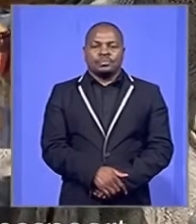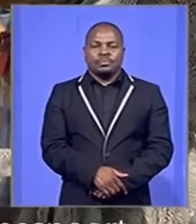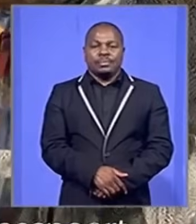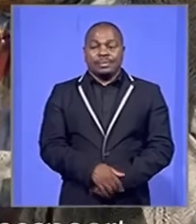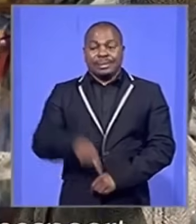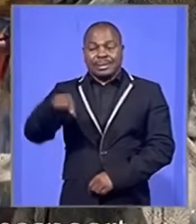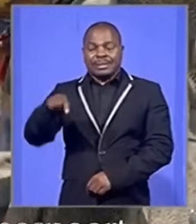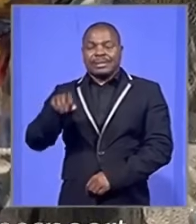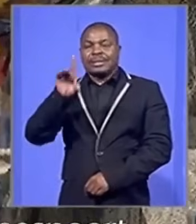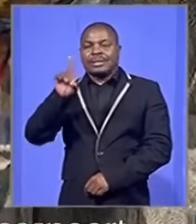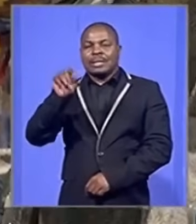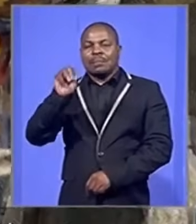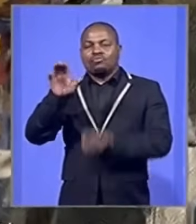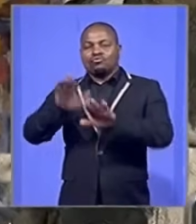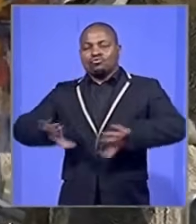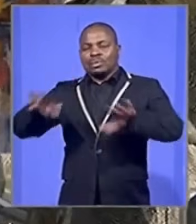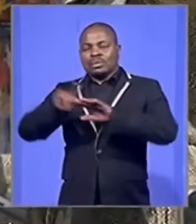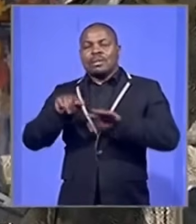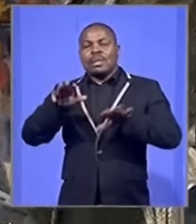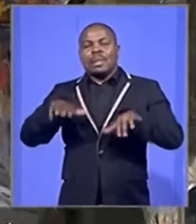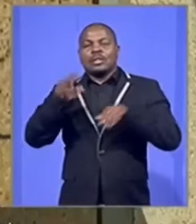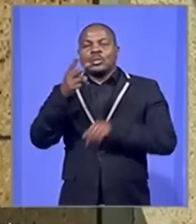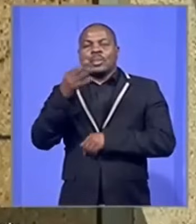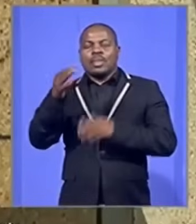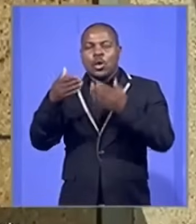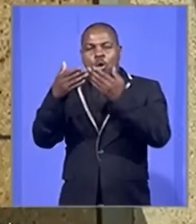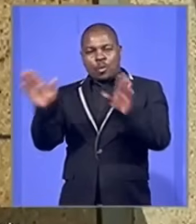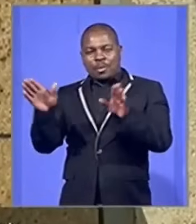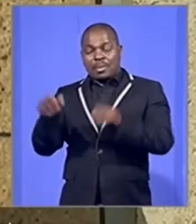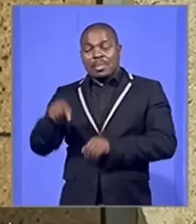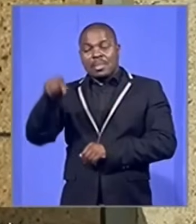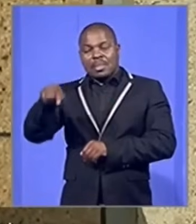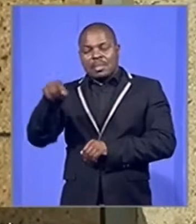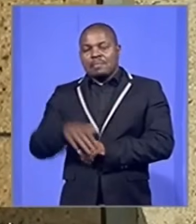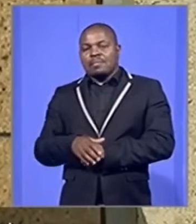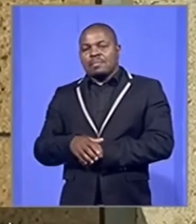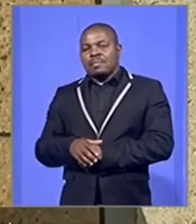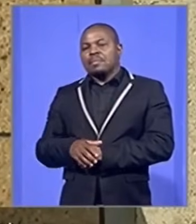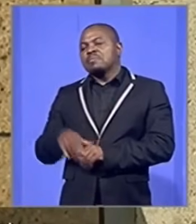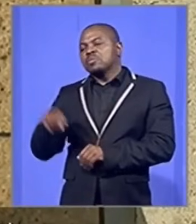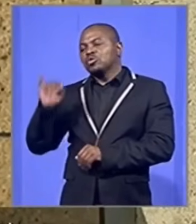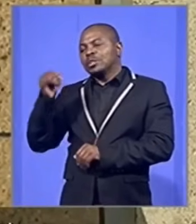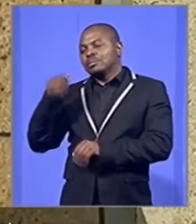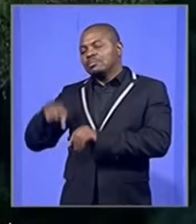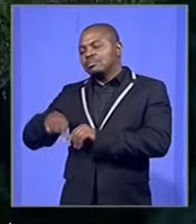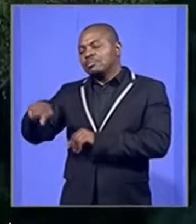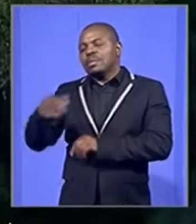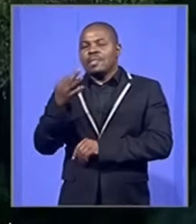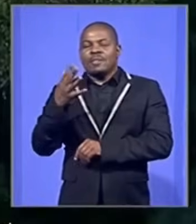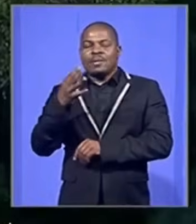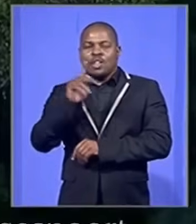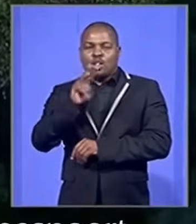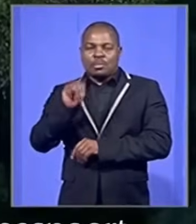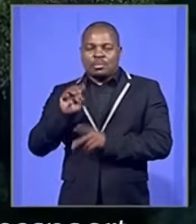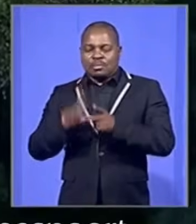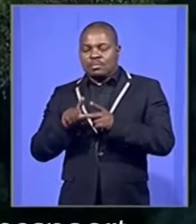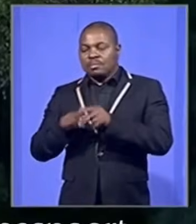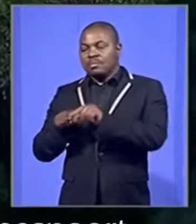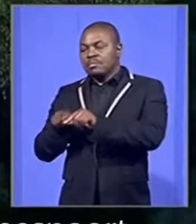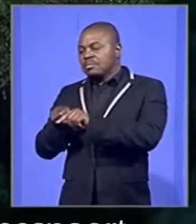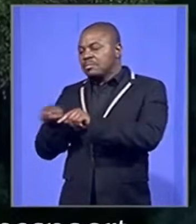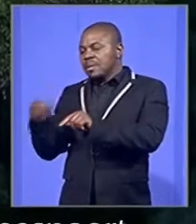Hartbeespoort Dam e butswe semmuso ka 1923 e fitlhelwa dikilomitara di le 35 go tswa Johannesburg le dikilomitara di le 20